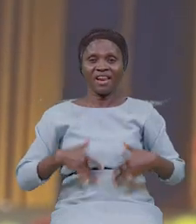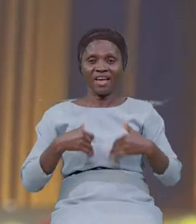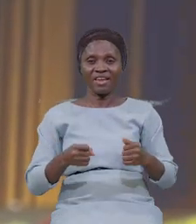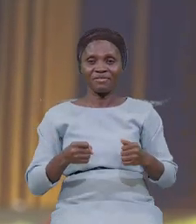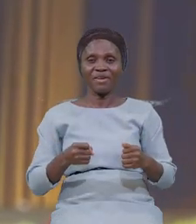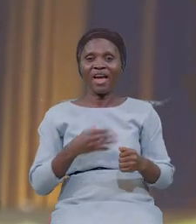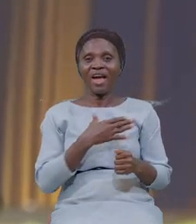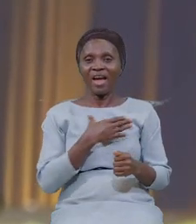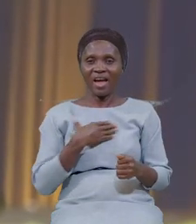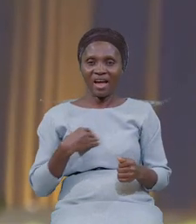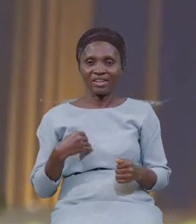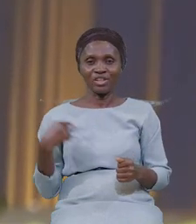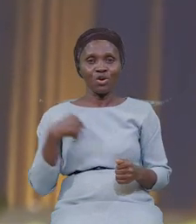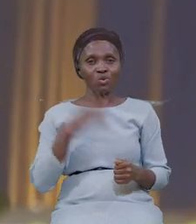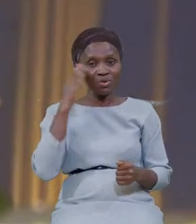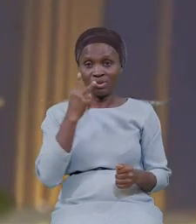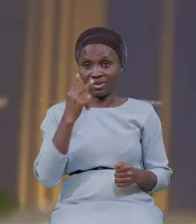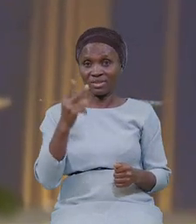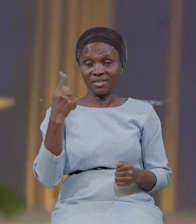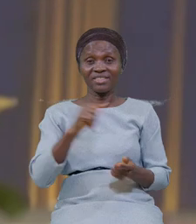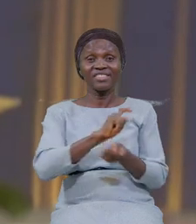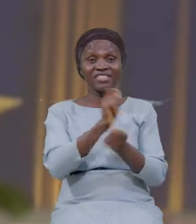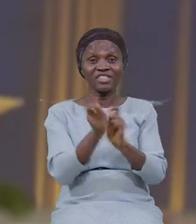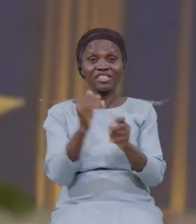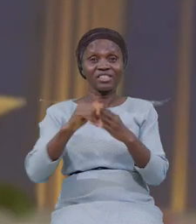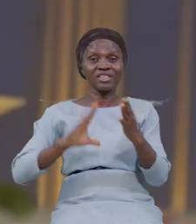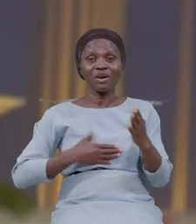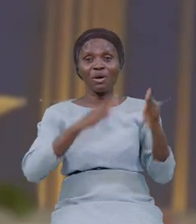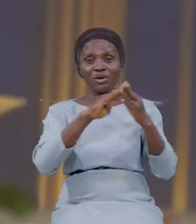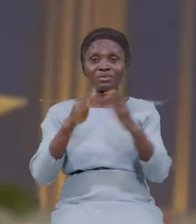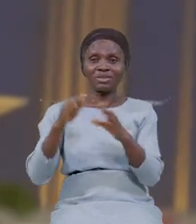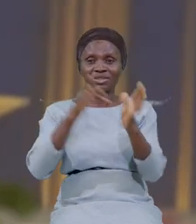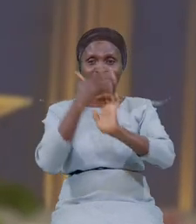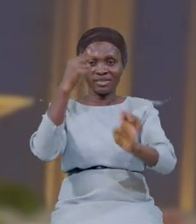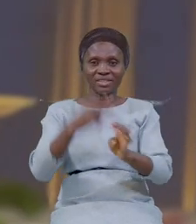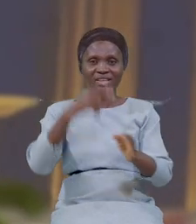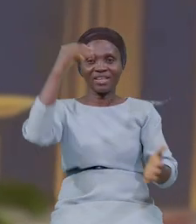life. And we will see the change in our communities.